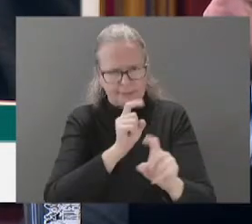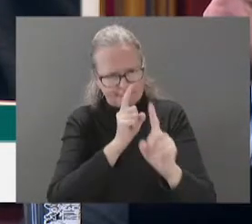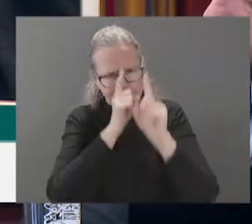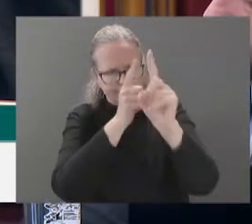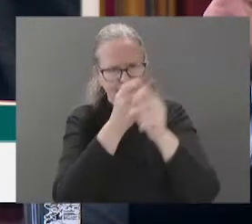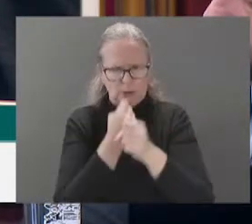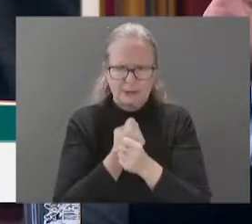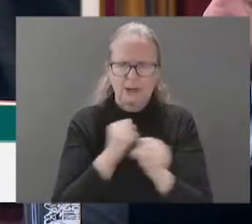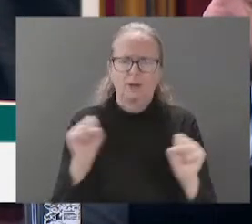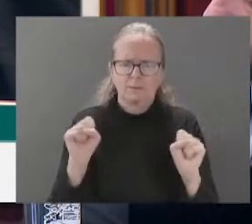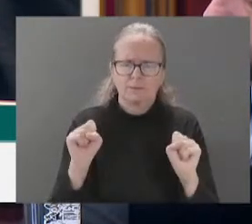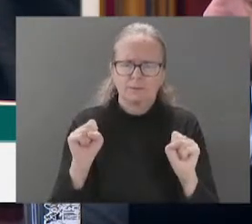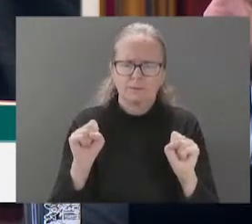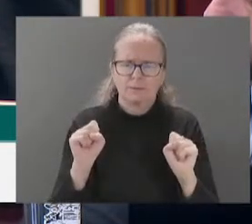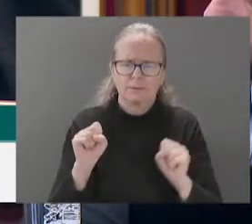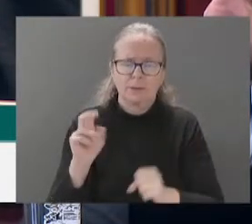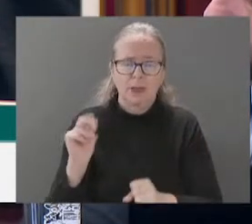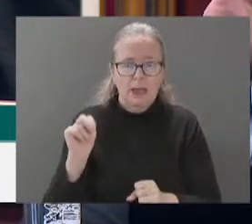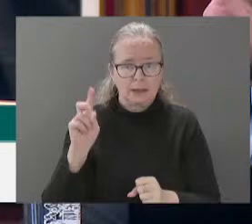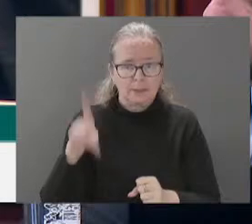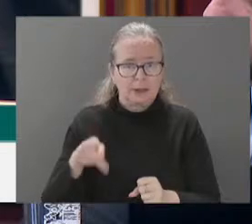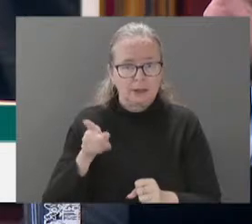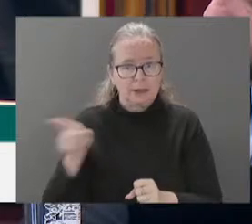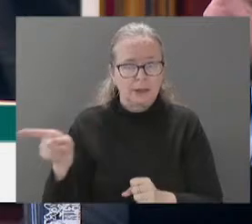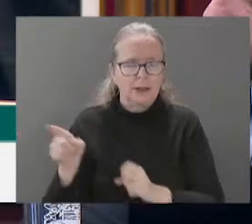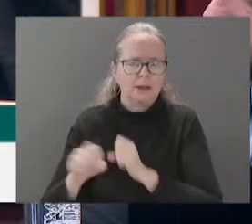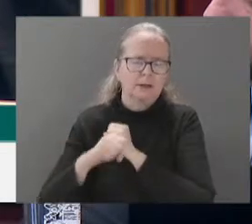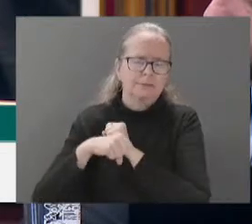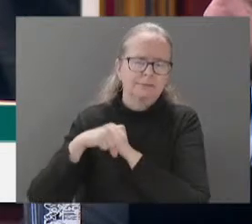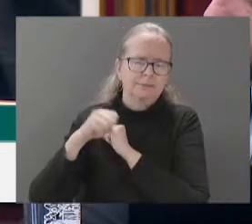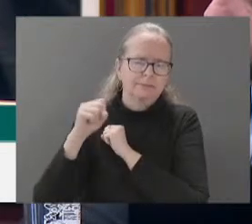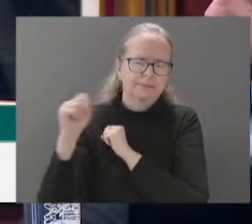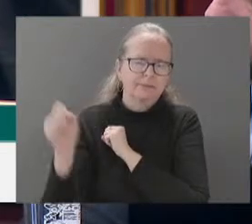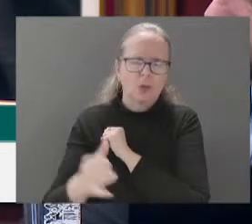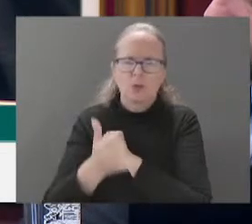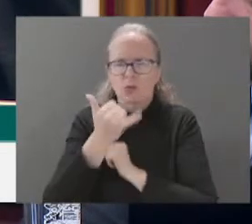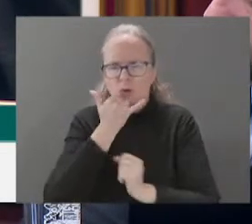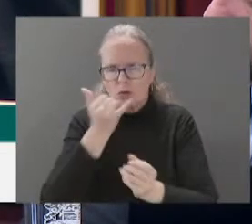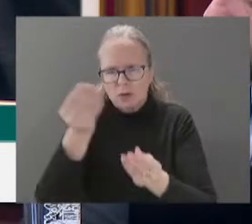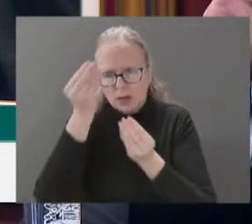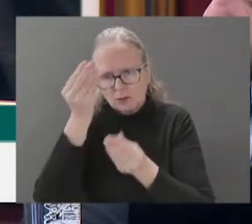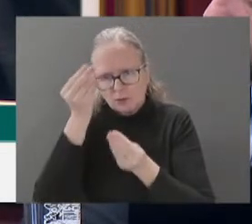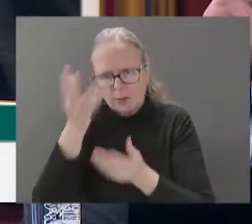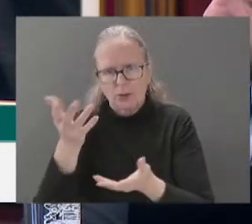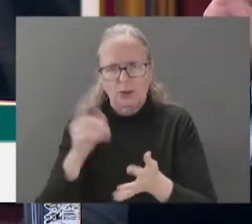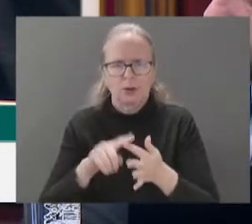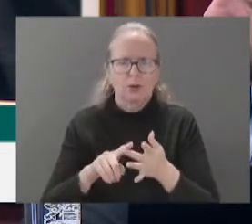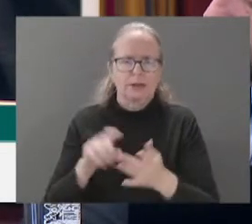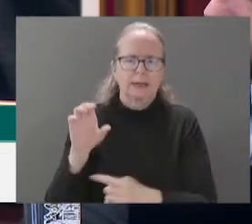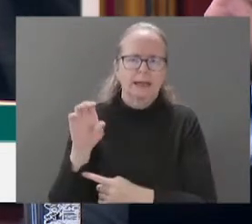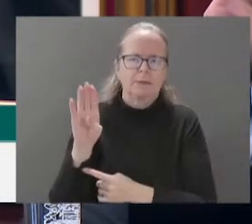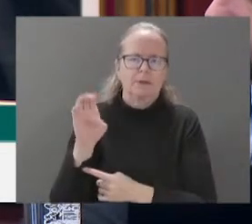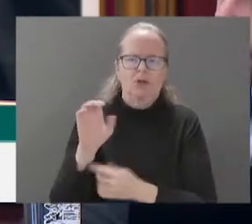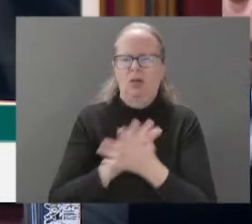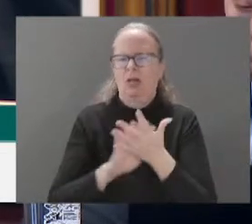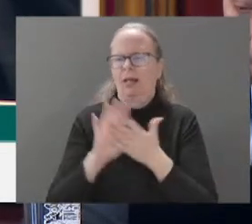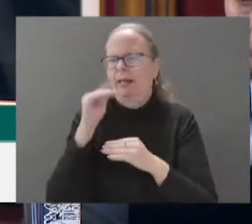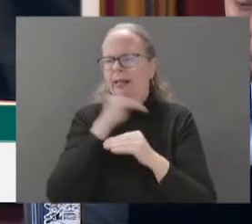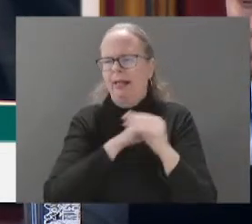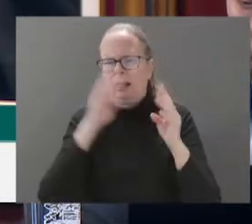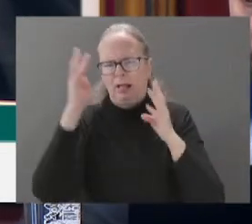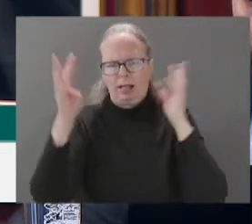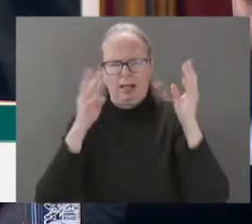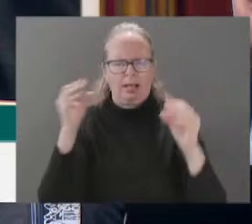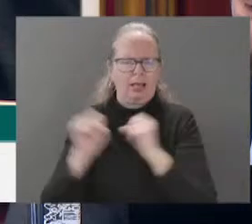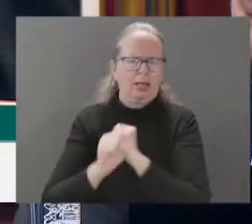NDP who continually perpetuated by the biased Outlets like CBC we on this side of the aisle remain unyielding in our commitment